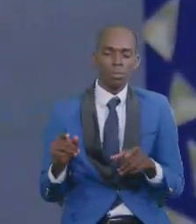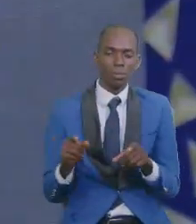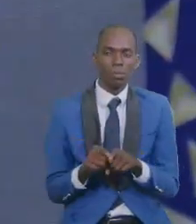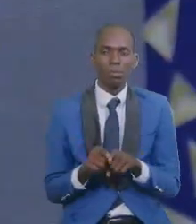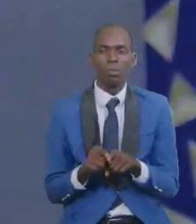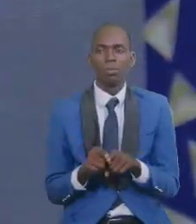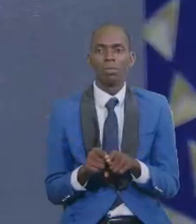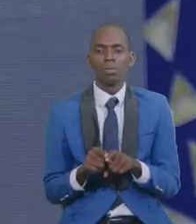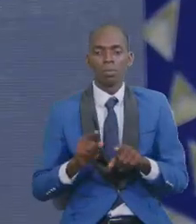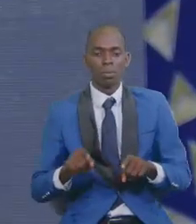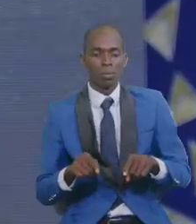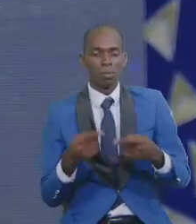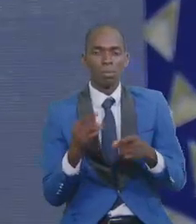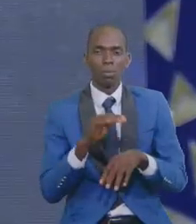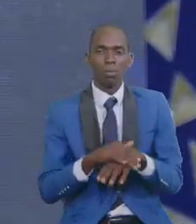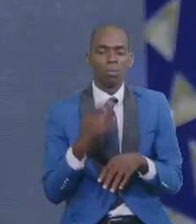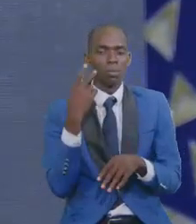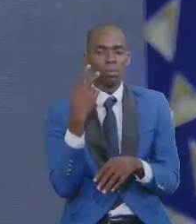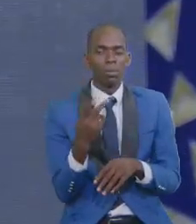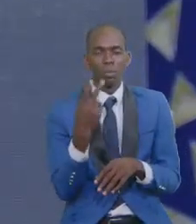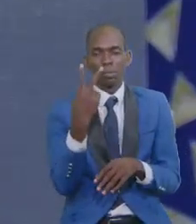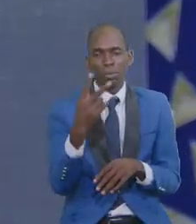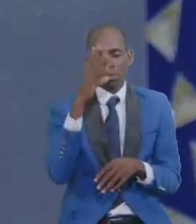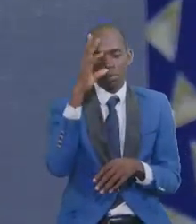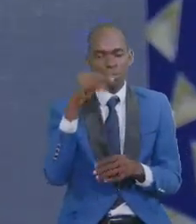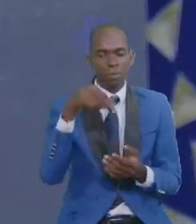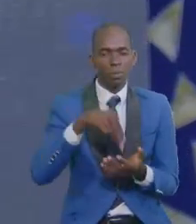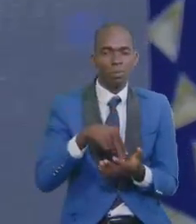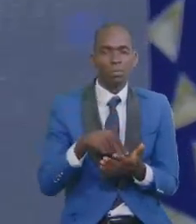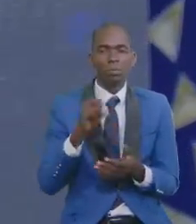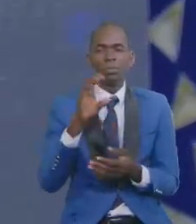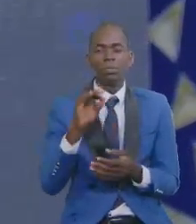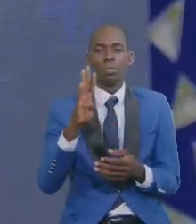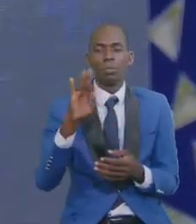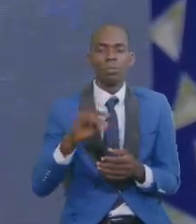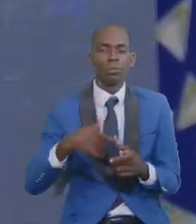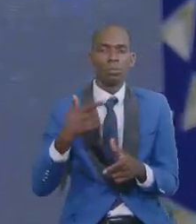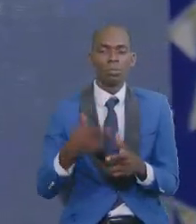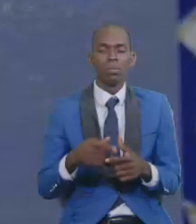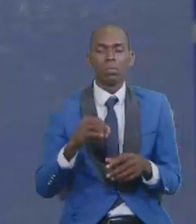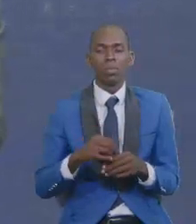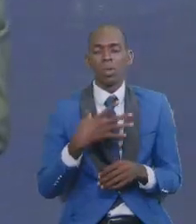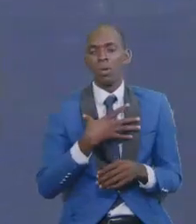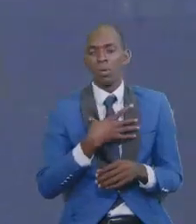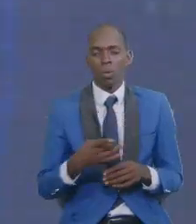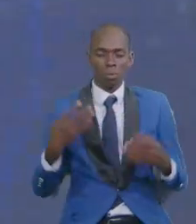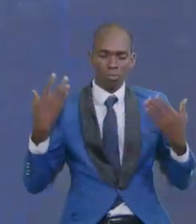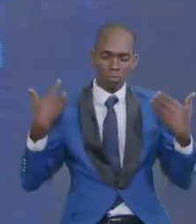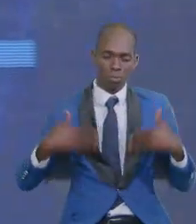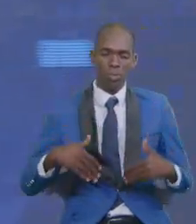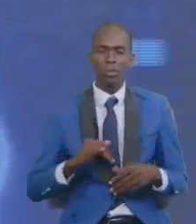As he went up, behold, two men stood by them in white apparel.